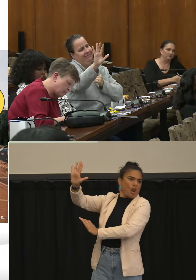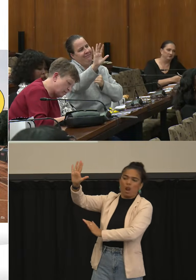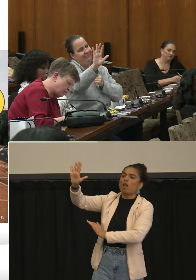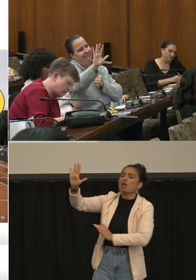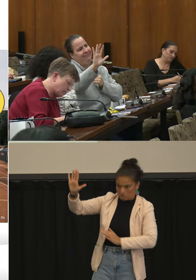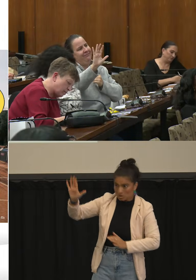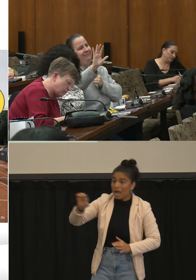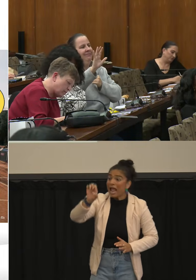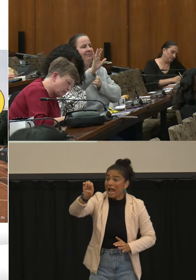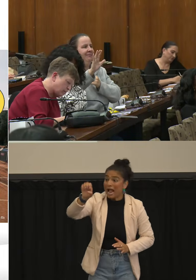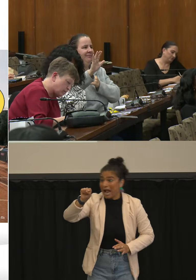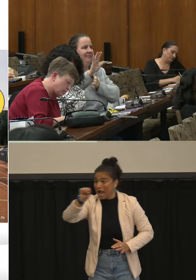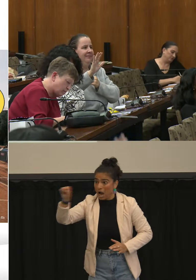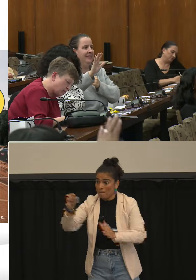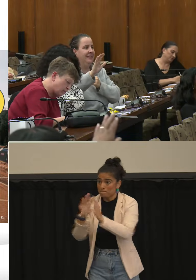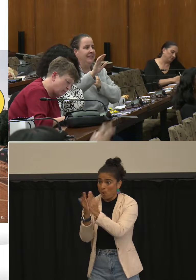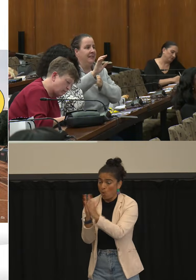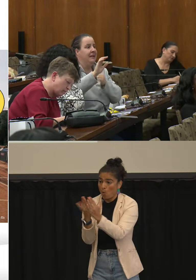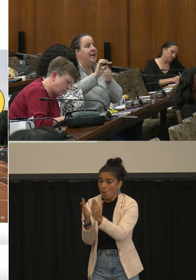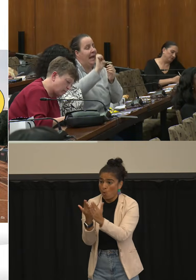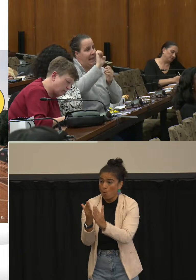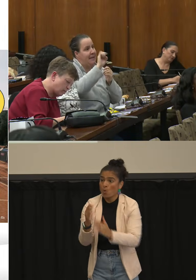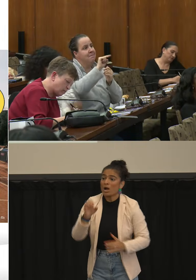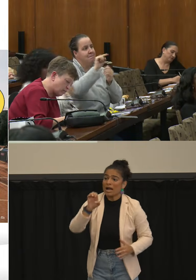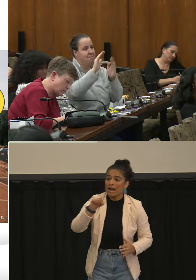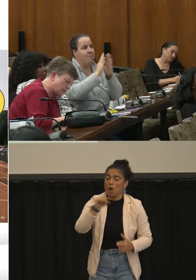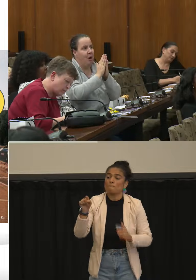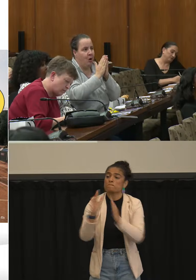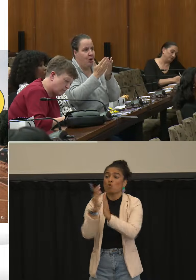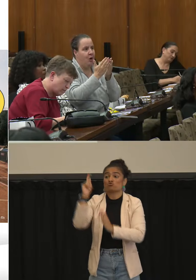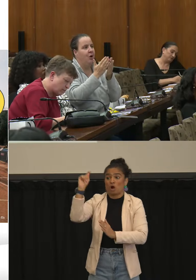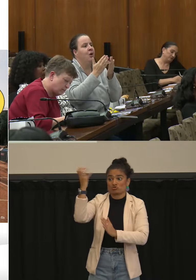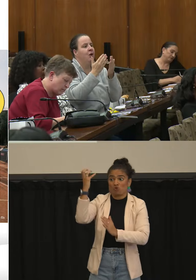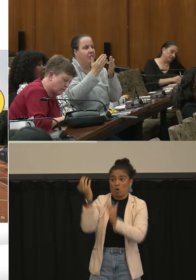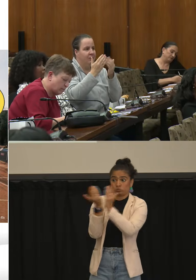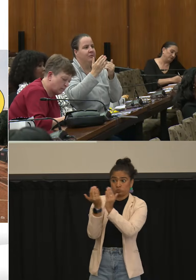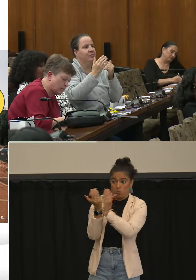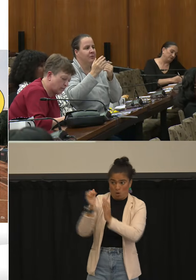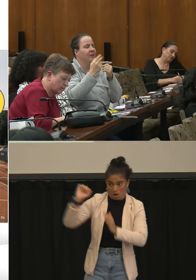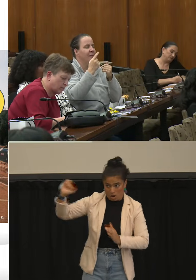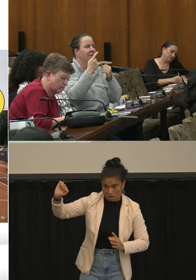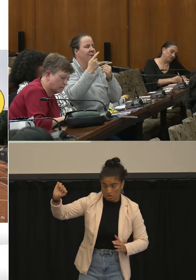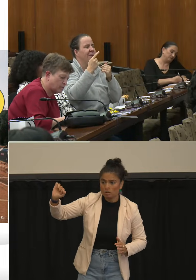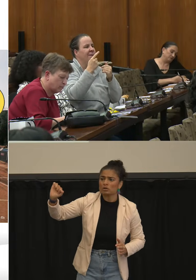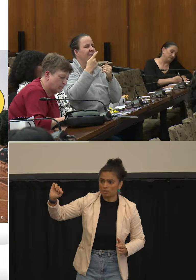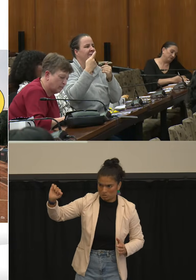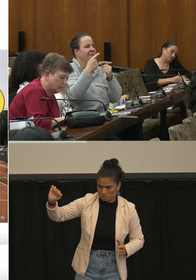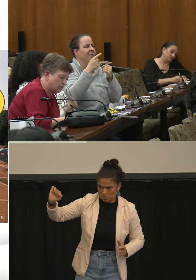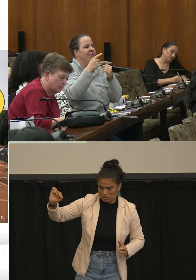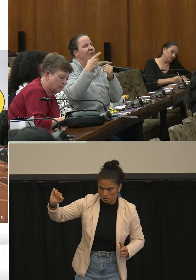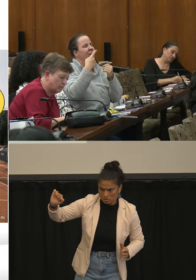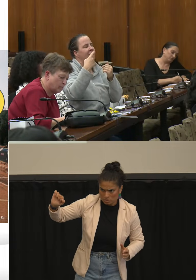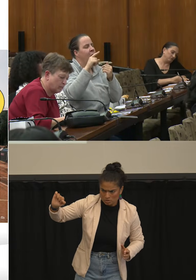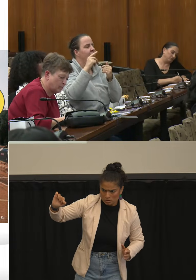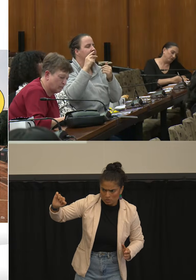teaching linguistics. So e-book. E-book at Transurania